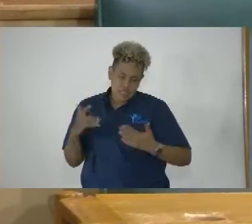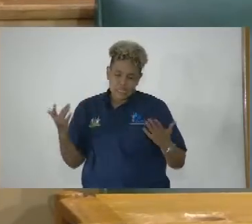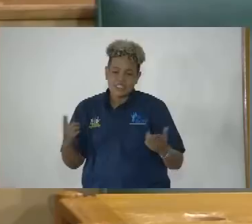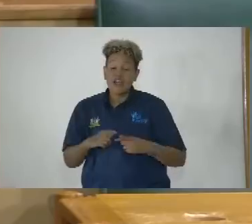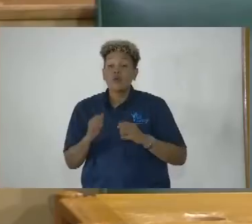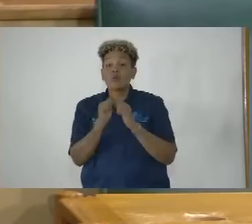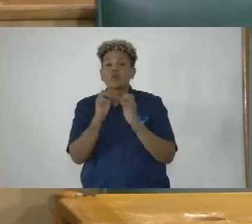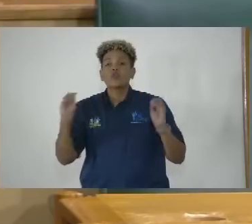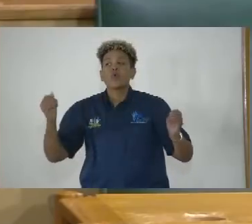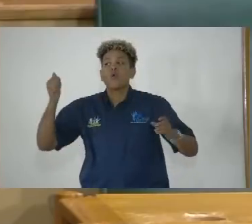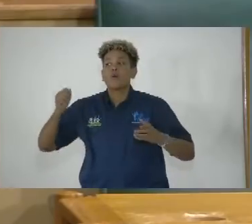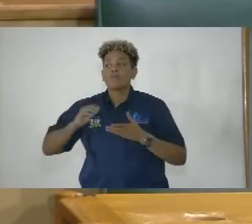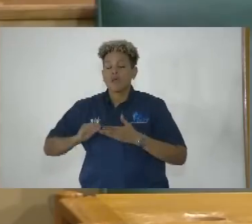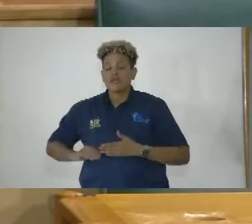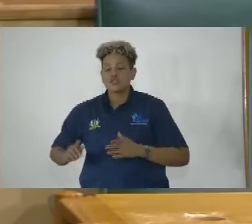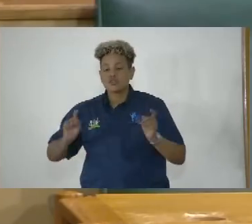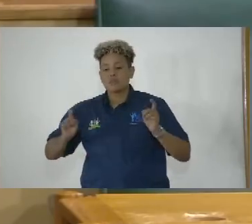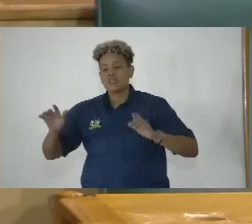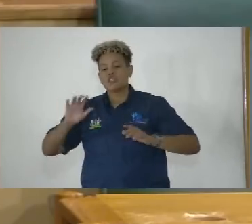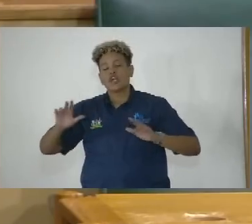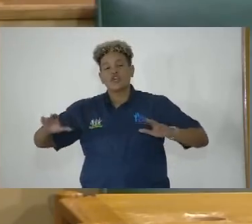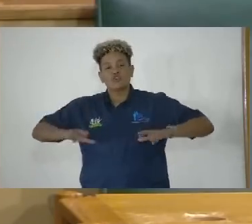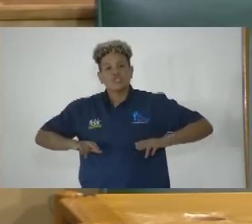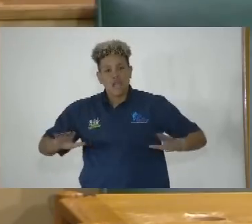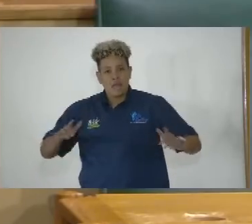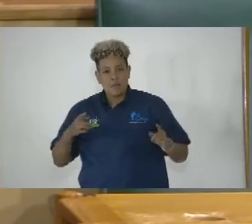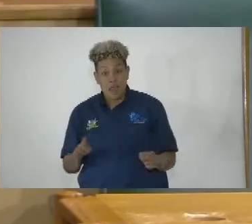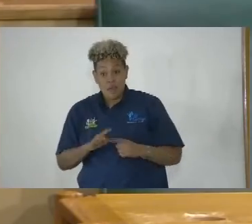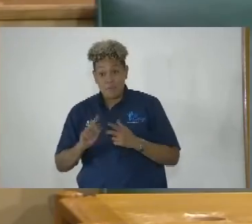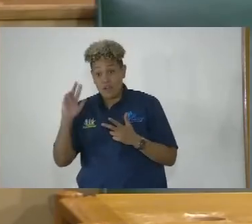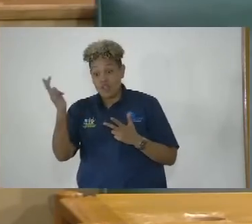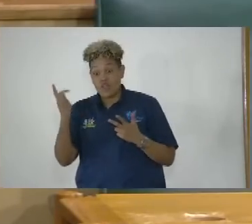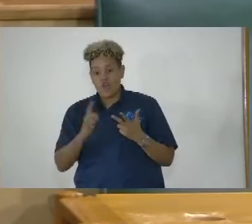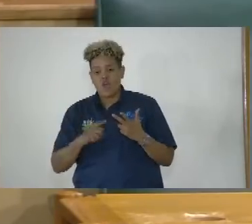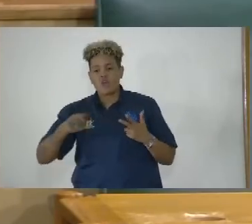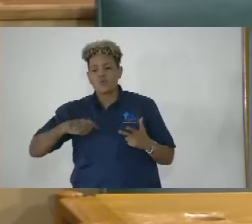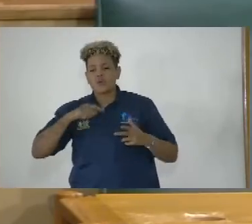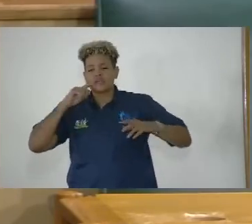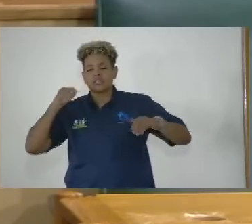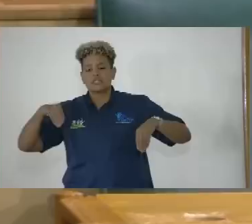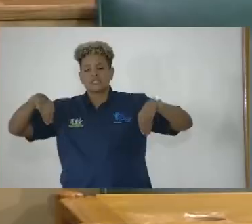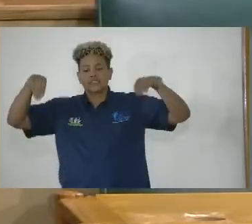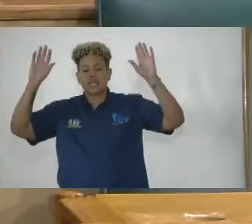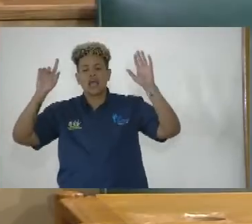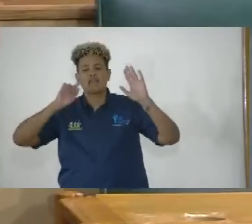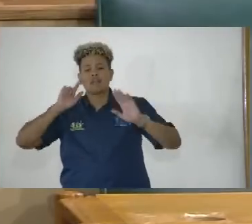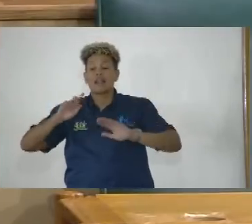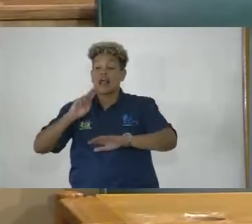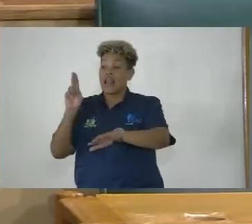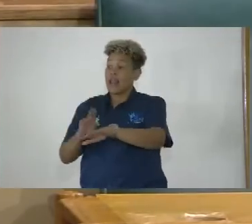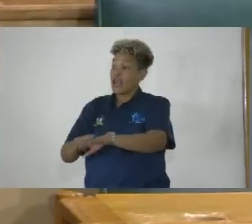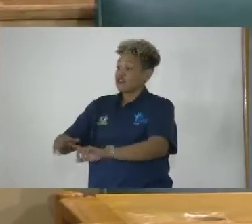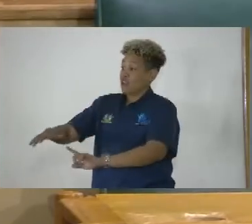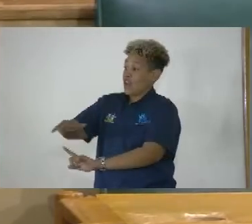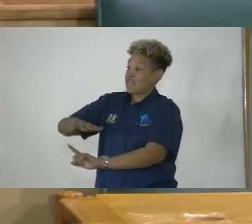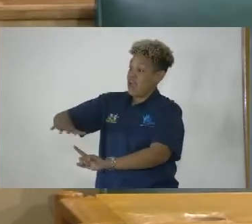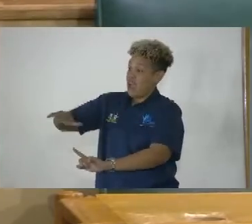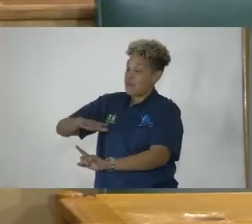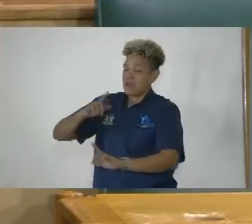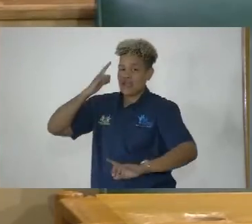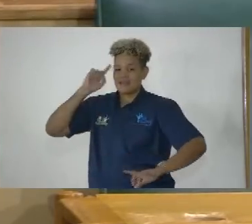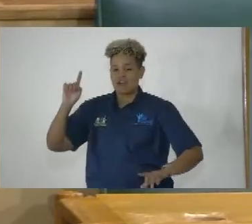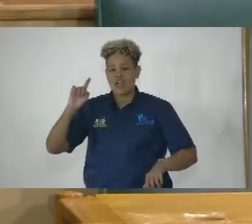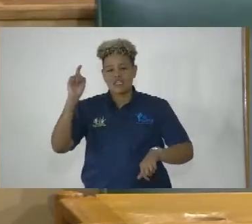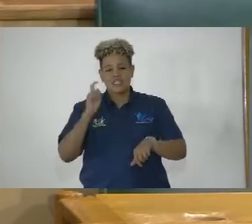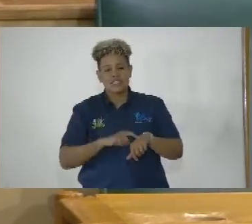no pensions to cushion their retirement. And thirdly, we are sacrificing the natural environment for a